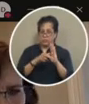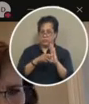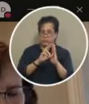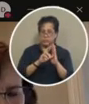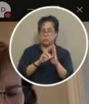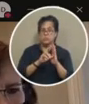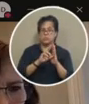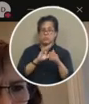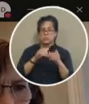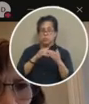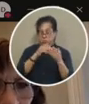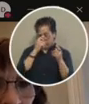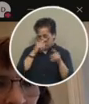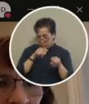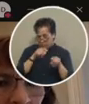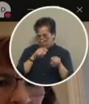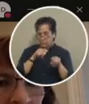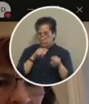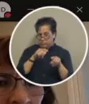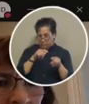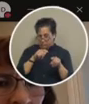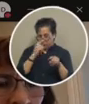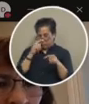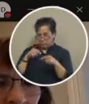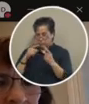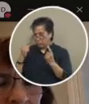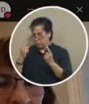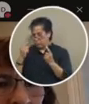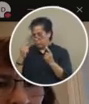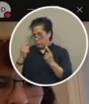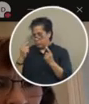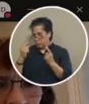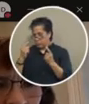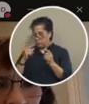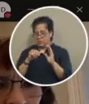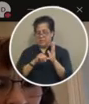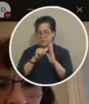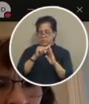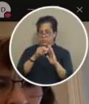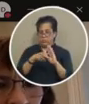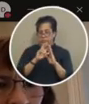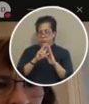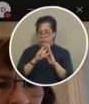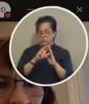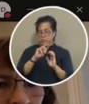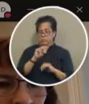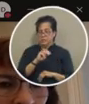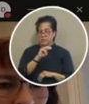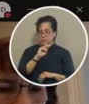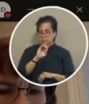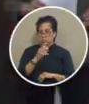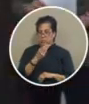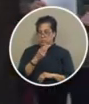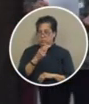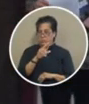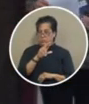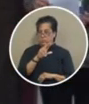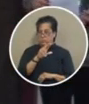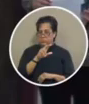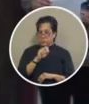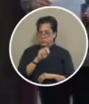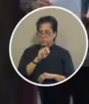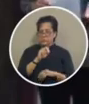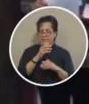favor? Aye. Anyone opposed? And the agenda review meeting for Monday, March 30th, 2020 is adjourned